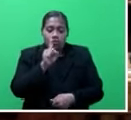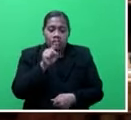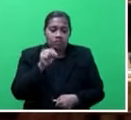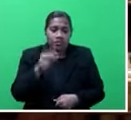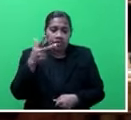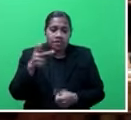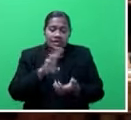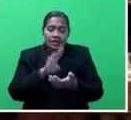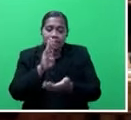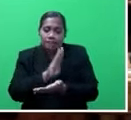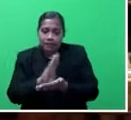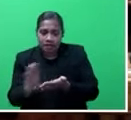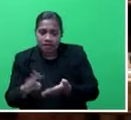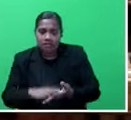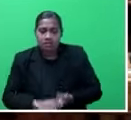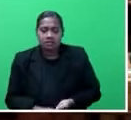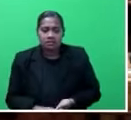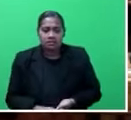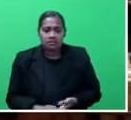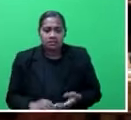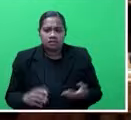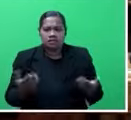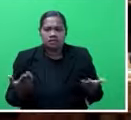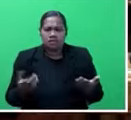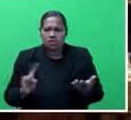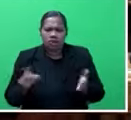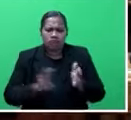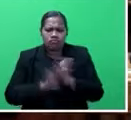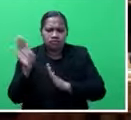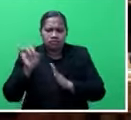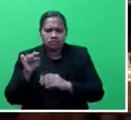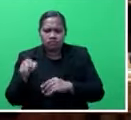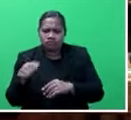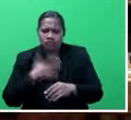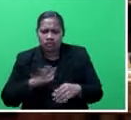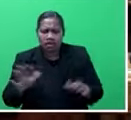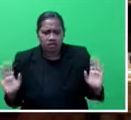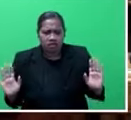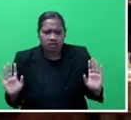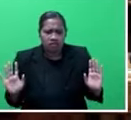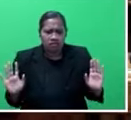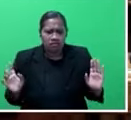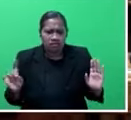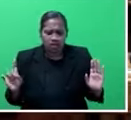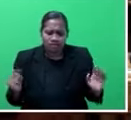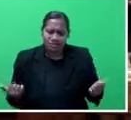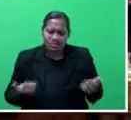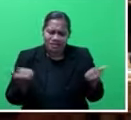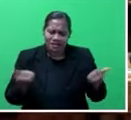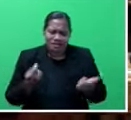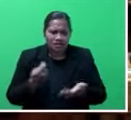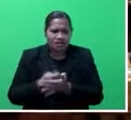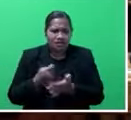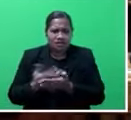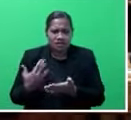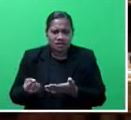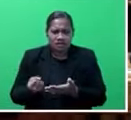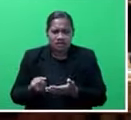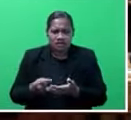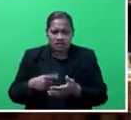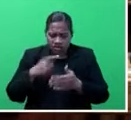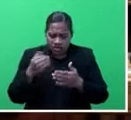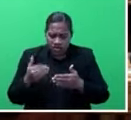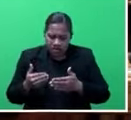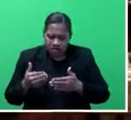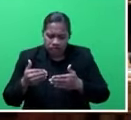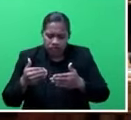billion. So what other boost do you want? We already enough money there to take us to the end